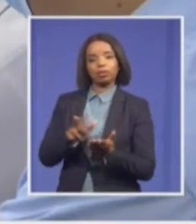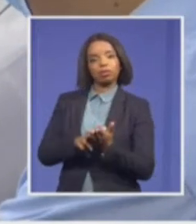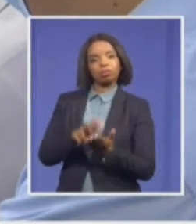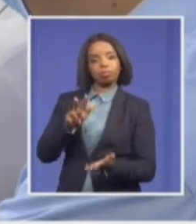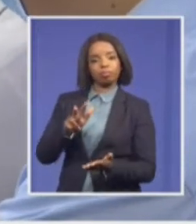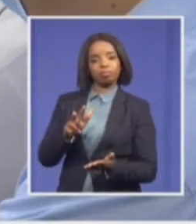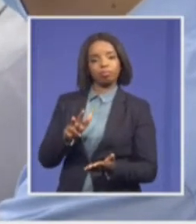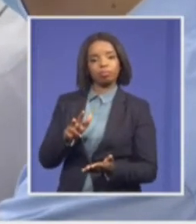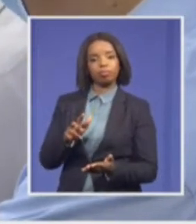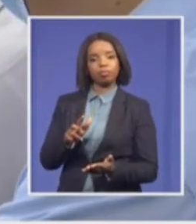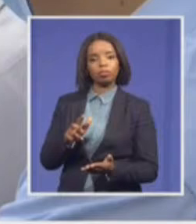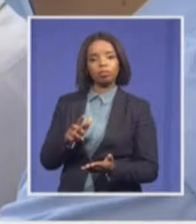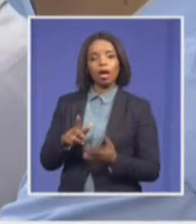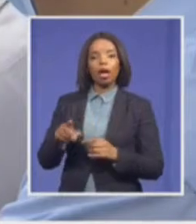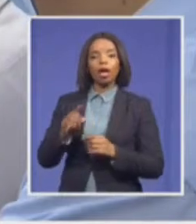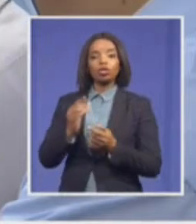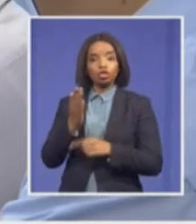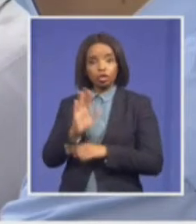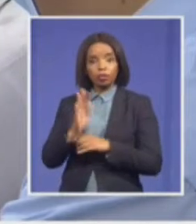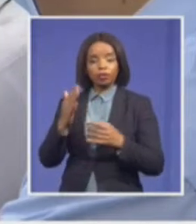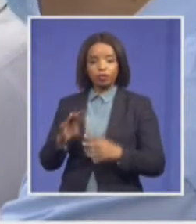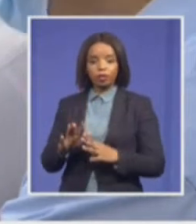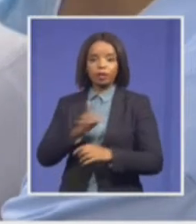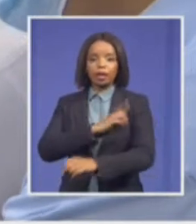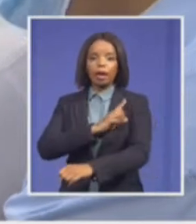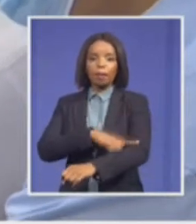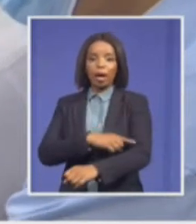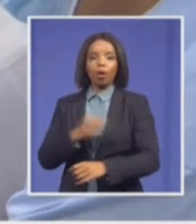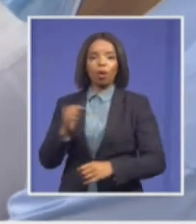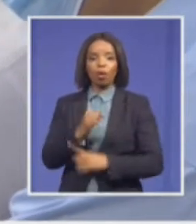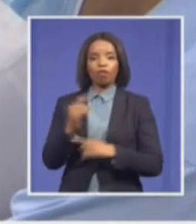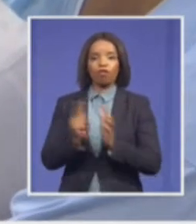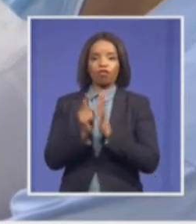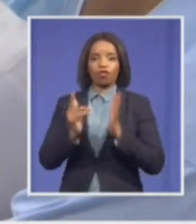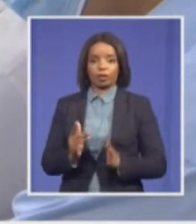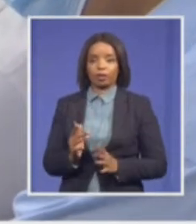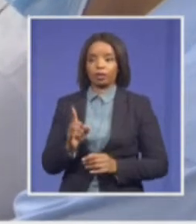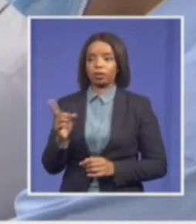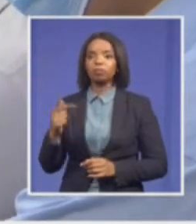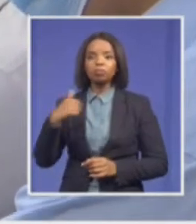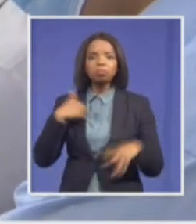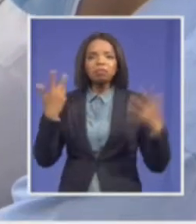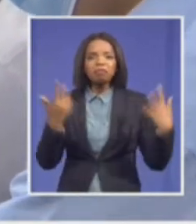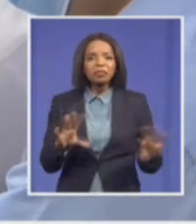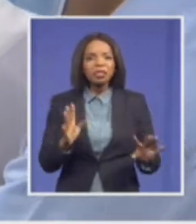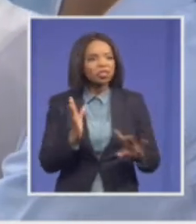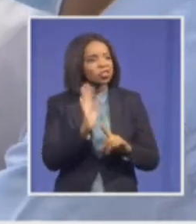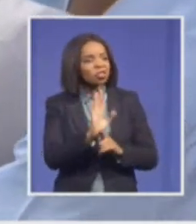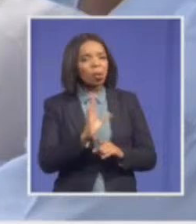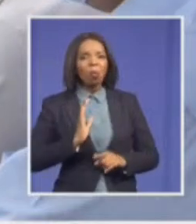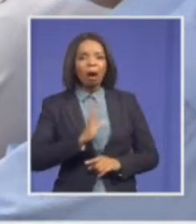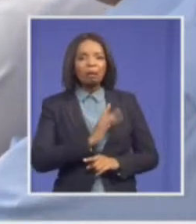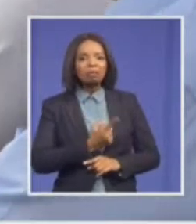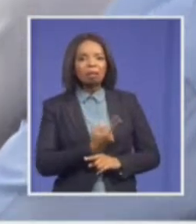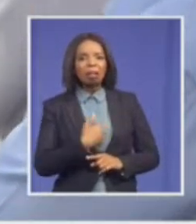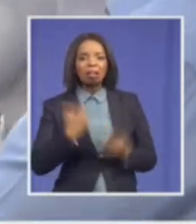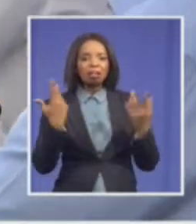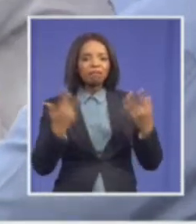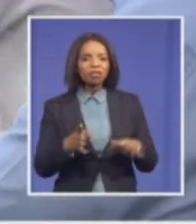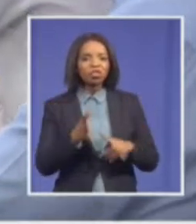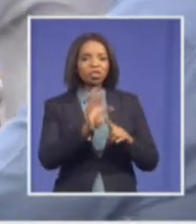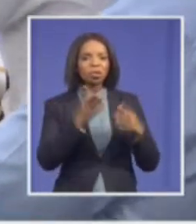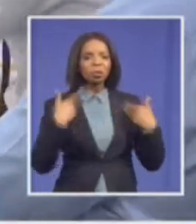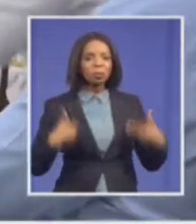I'll connect, but I've shown counsel. Mr. Chairperson, can I just make a submission? I did discuss it with my learned